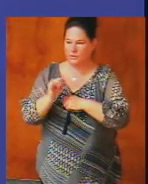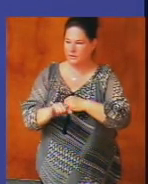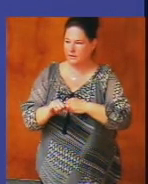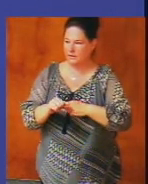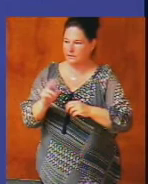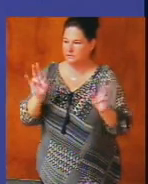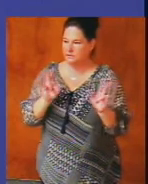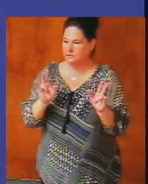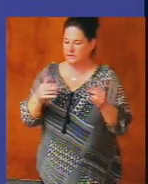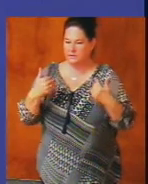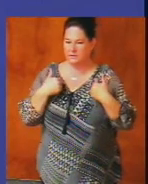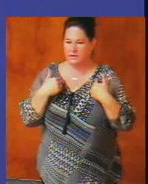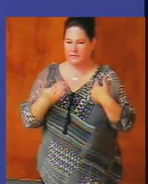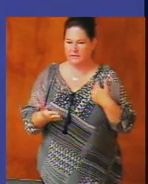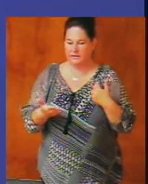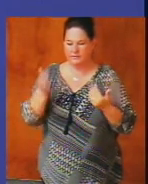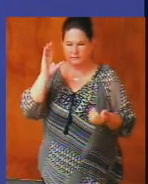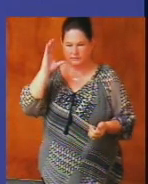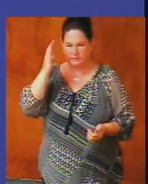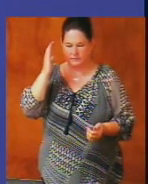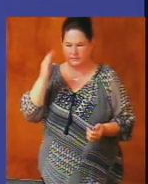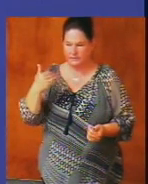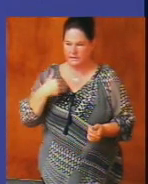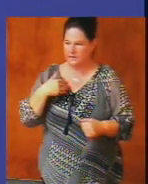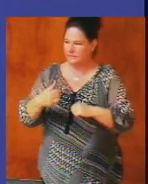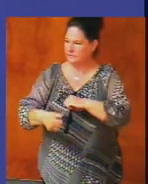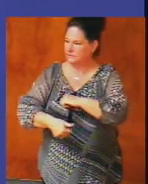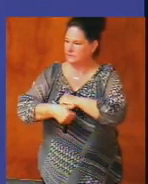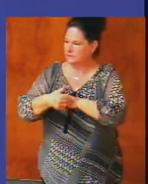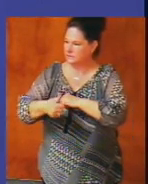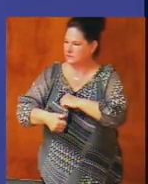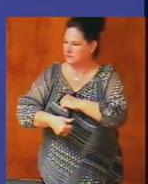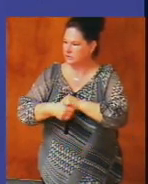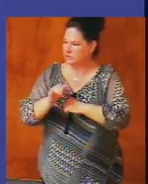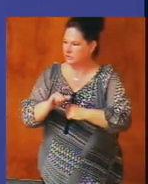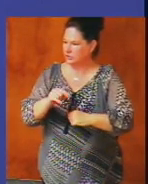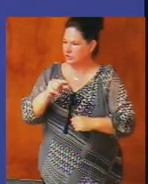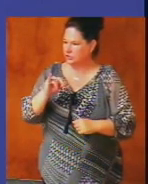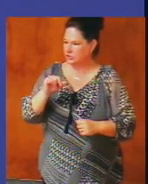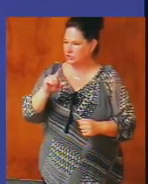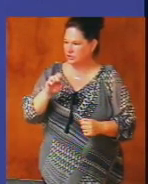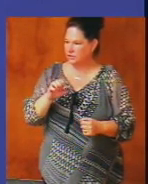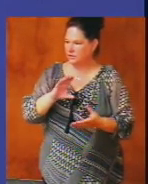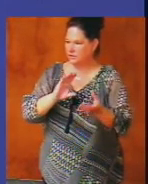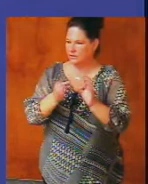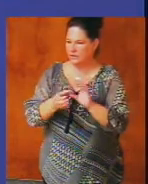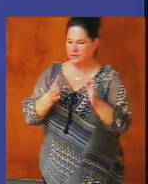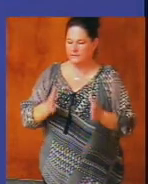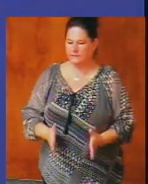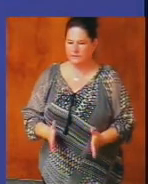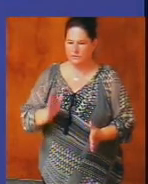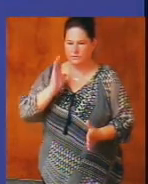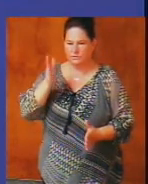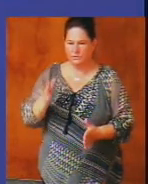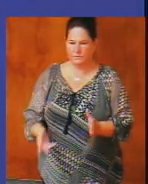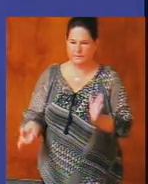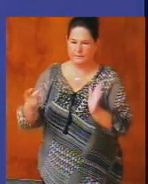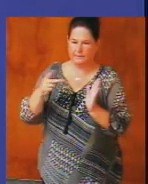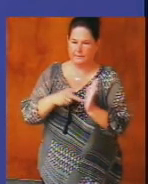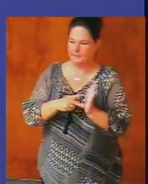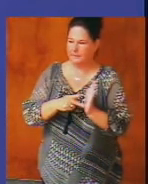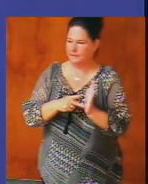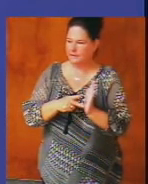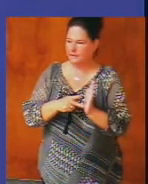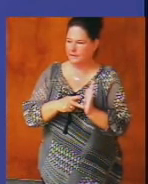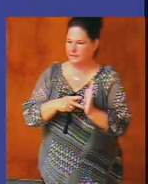It would seem that there was a danger that Gentile converts would revert back